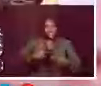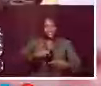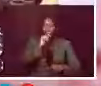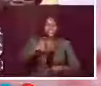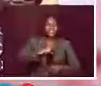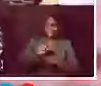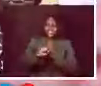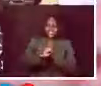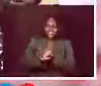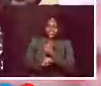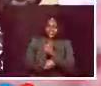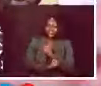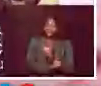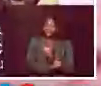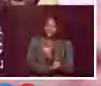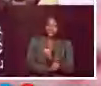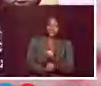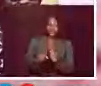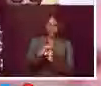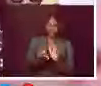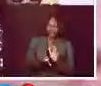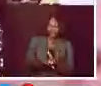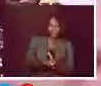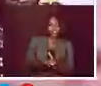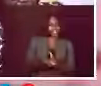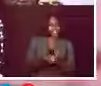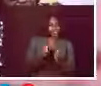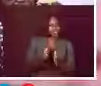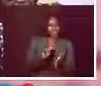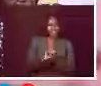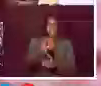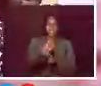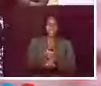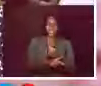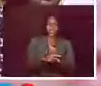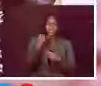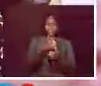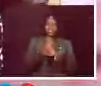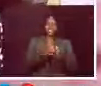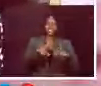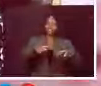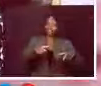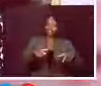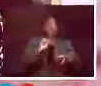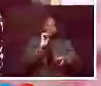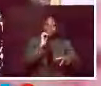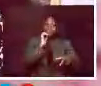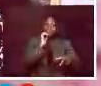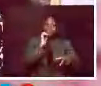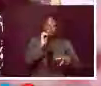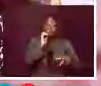statutory provision that first deputy speaker should be the one to lead delegation.